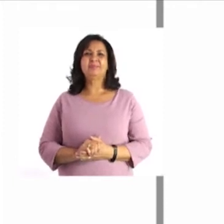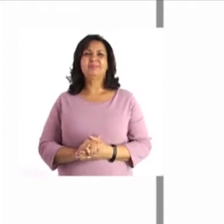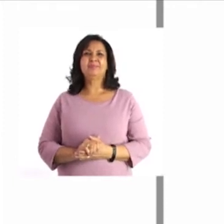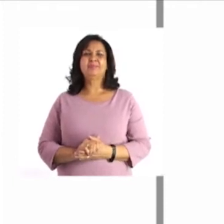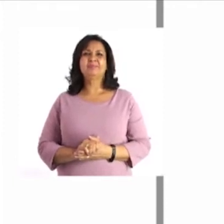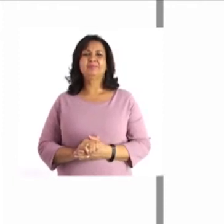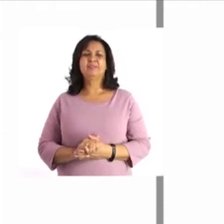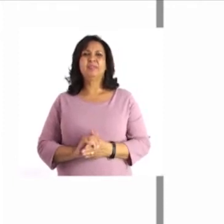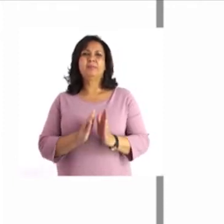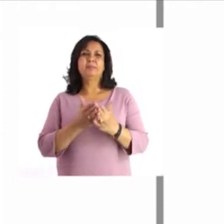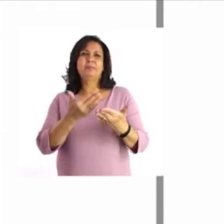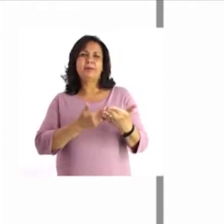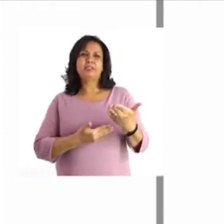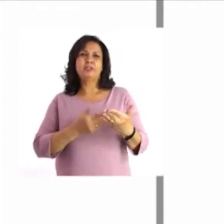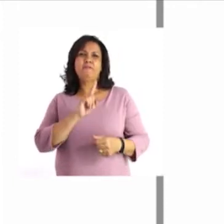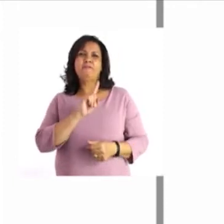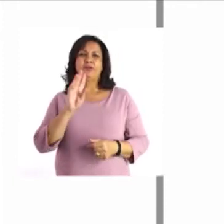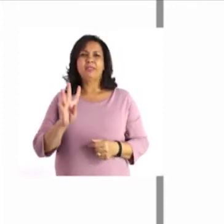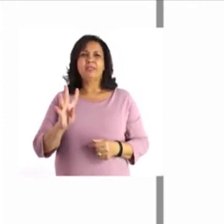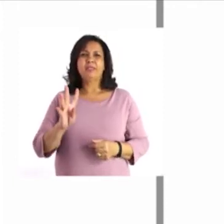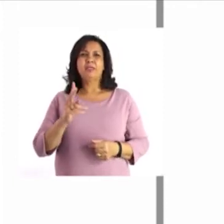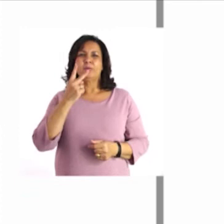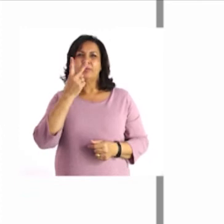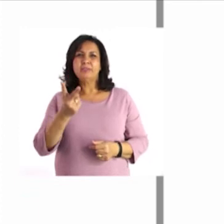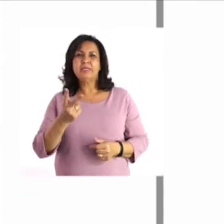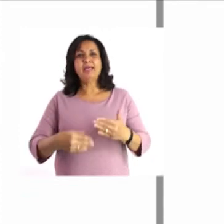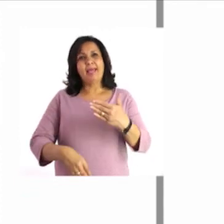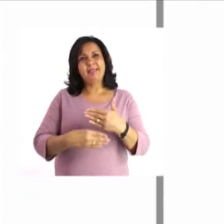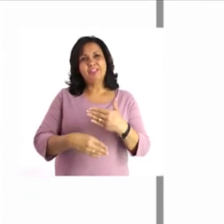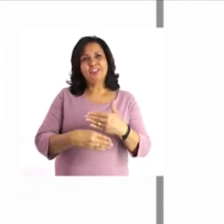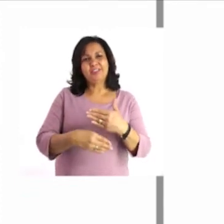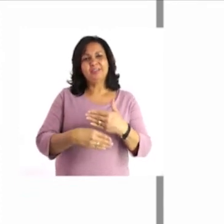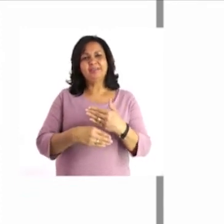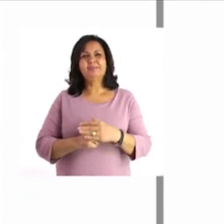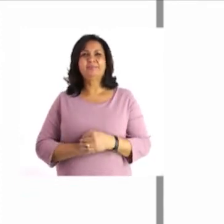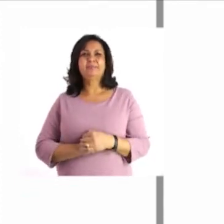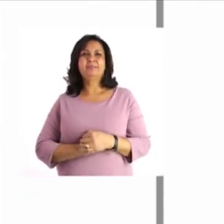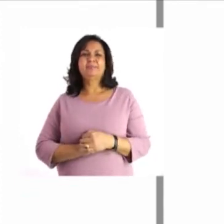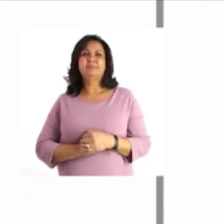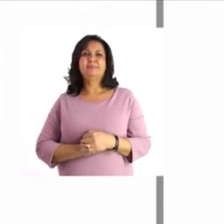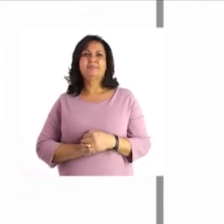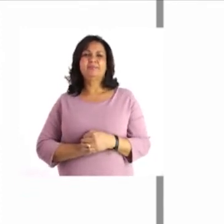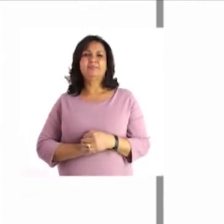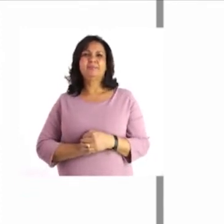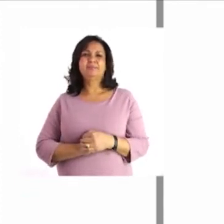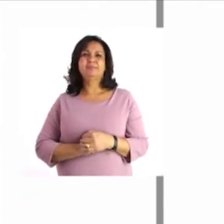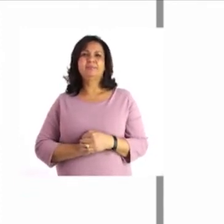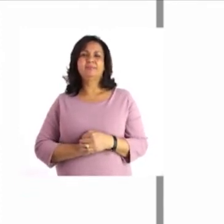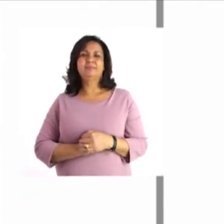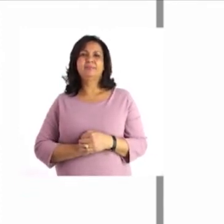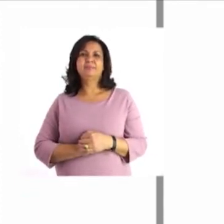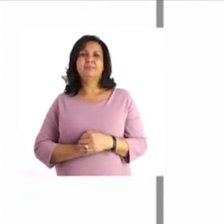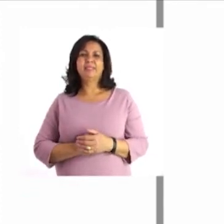Well, on page 14, we see we have some addition. Let's look at our addition sums. They